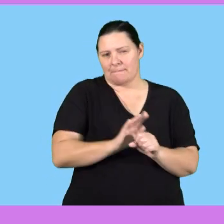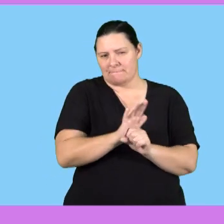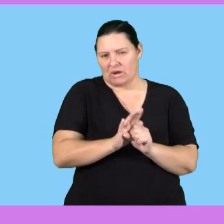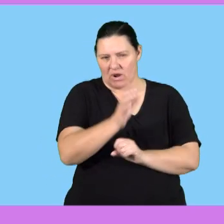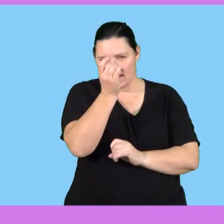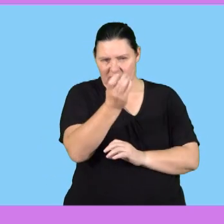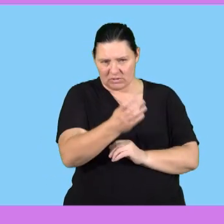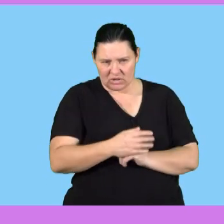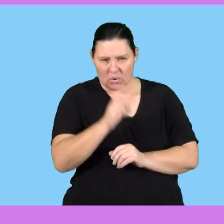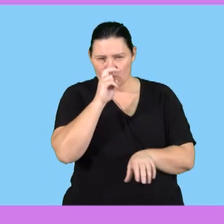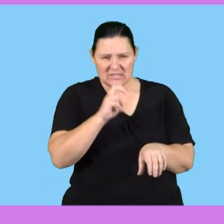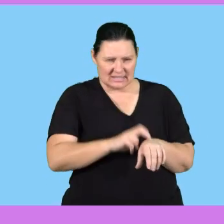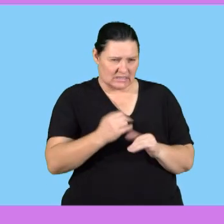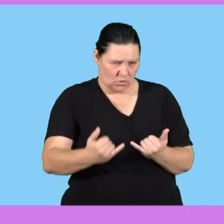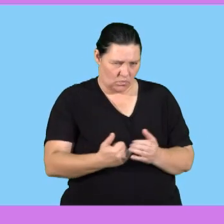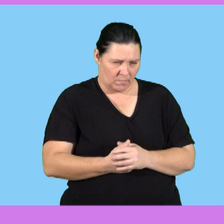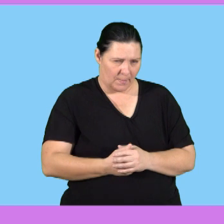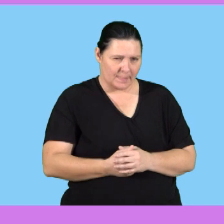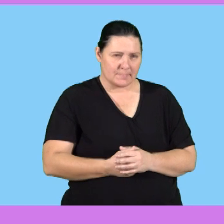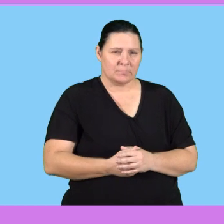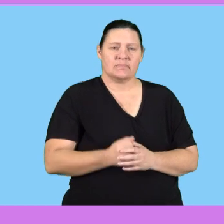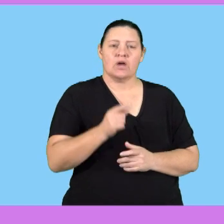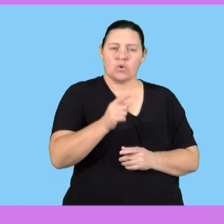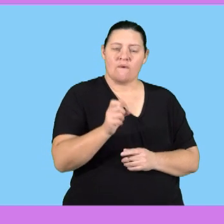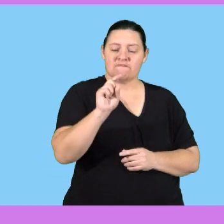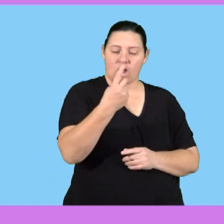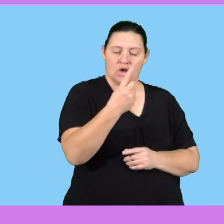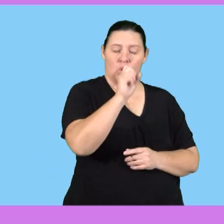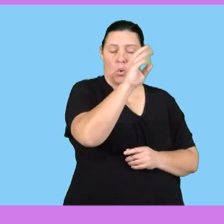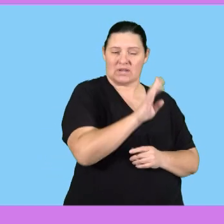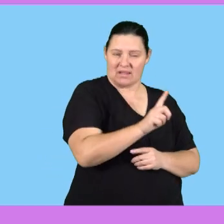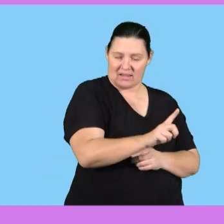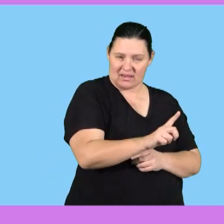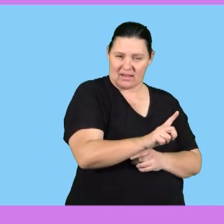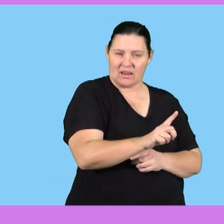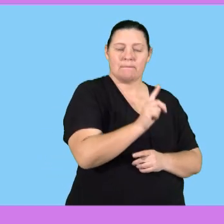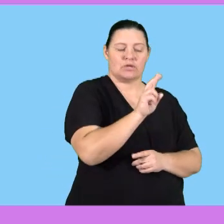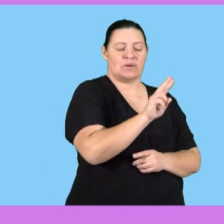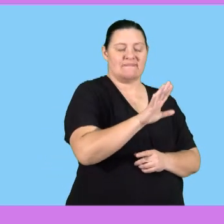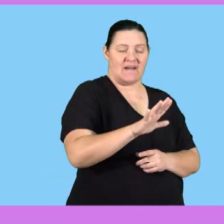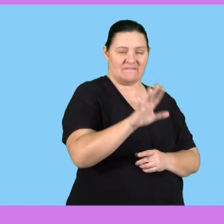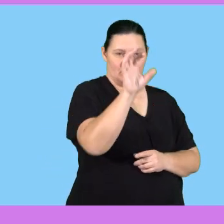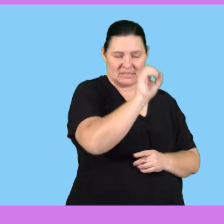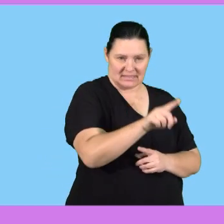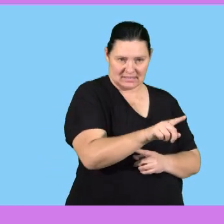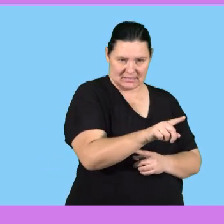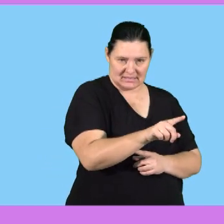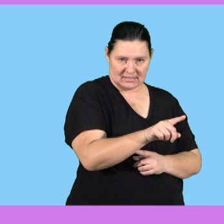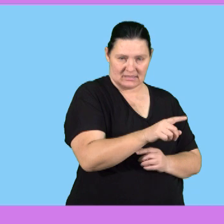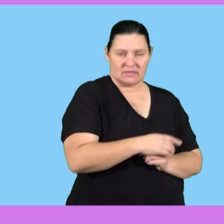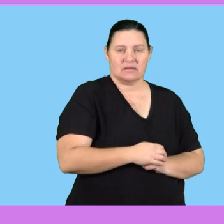bit of background information stuff that you should know by now. Our first quartile is known as the